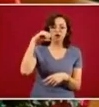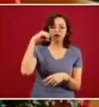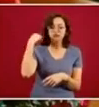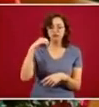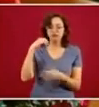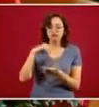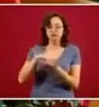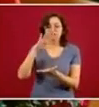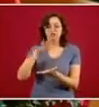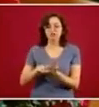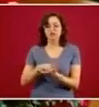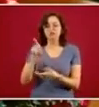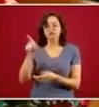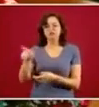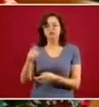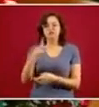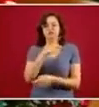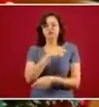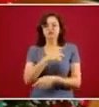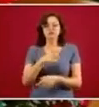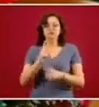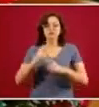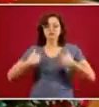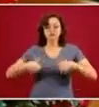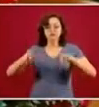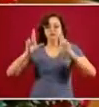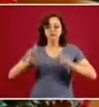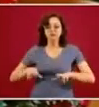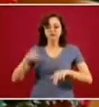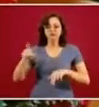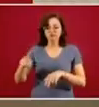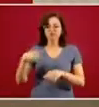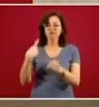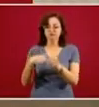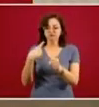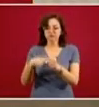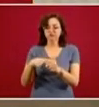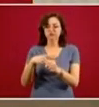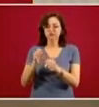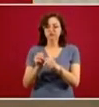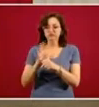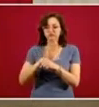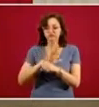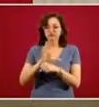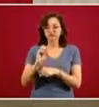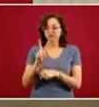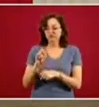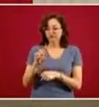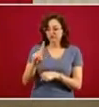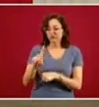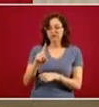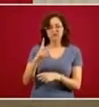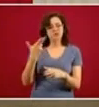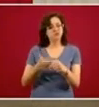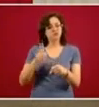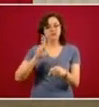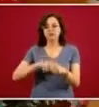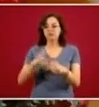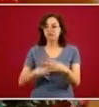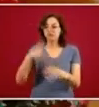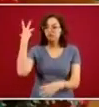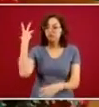Oaxaca that involved a delegate that tested positive